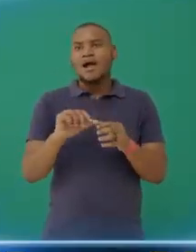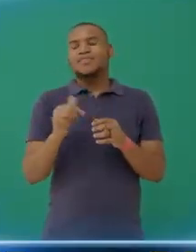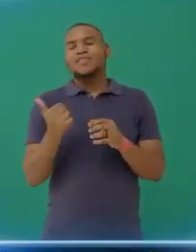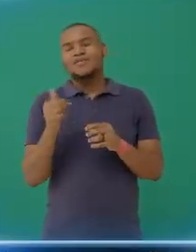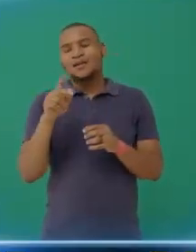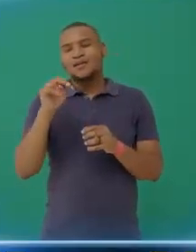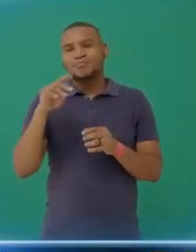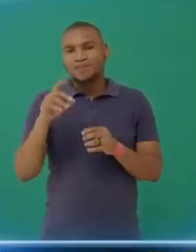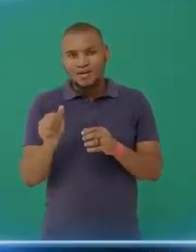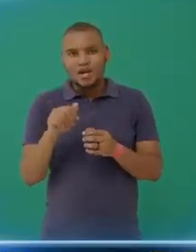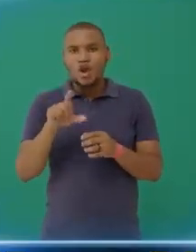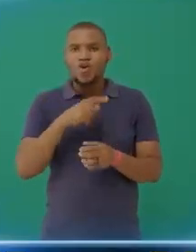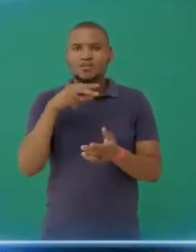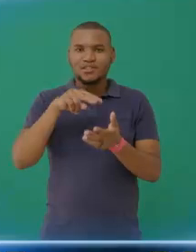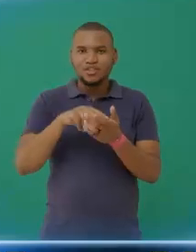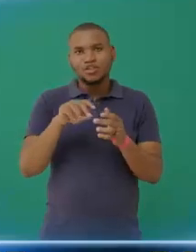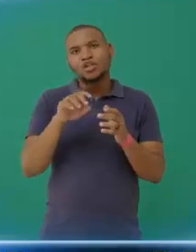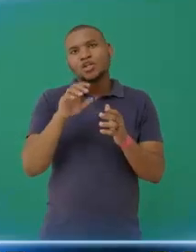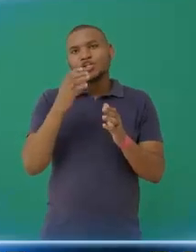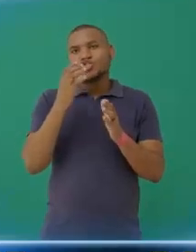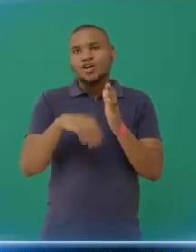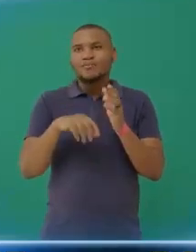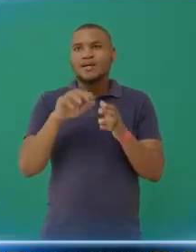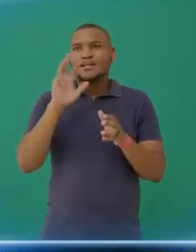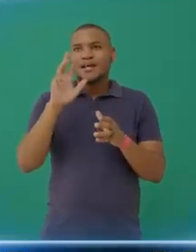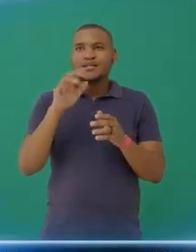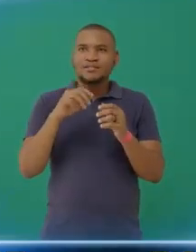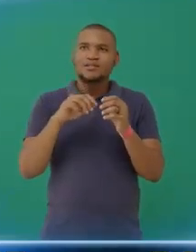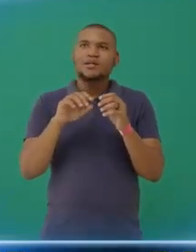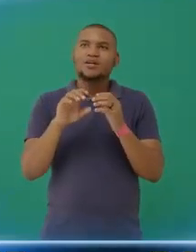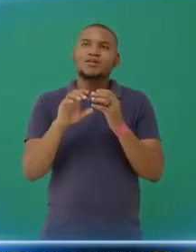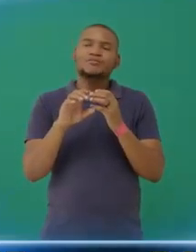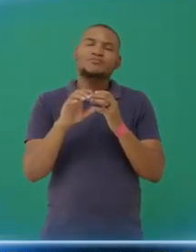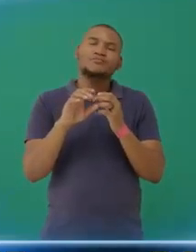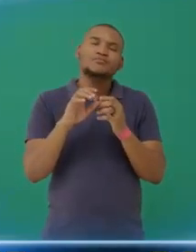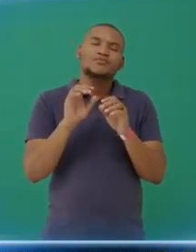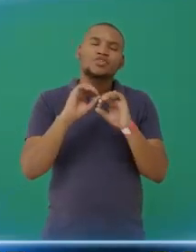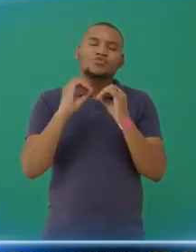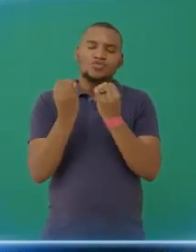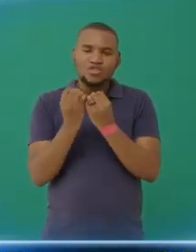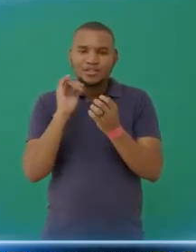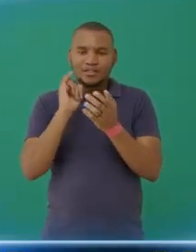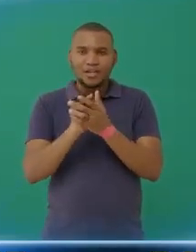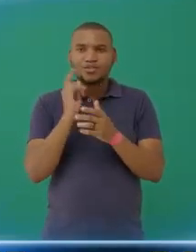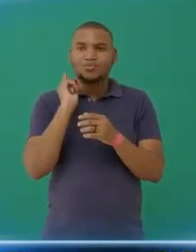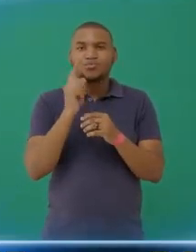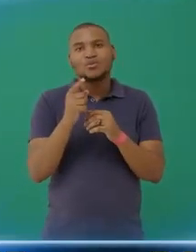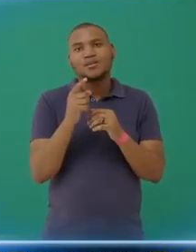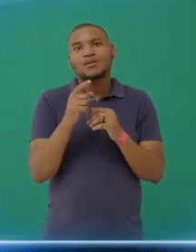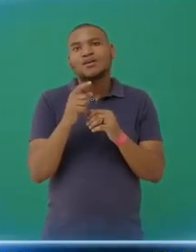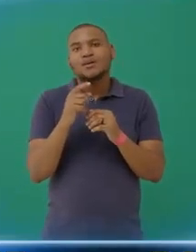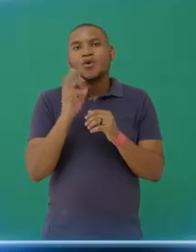a lone-standing Chapter 9 institution that will deal with grand-scale corruption and organised crime, that will take that top level of